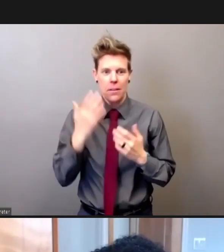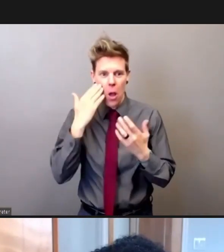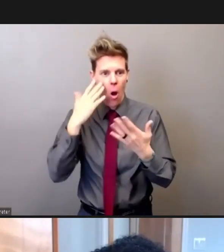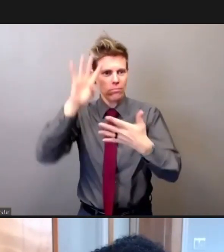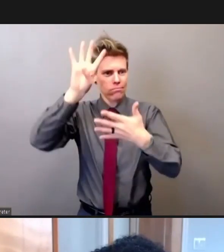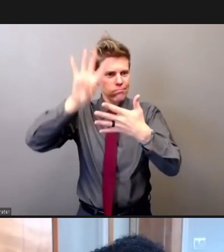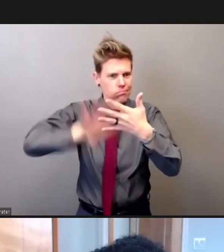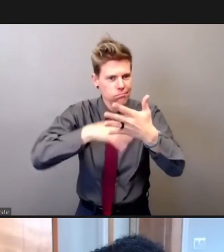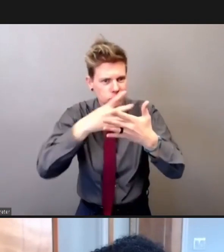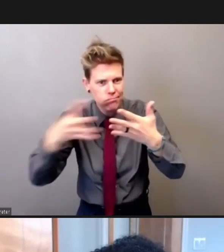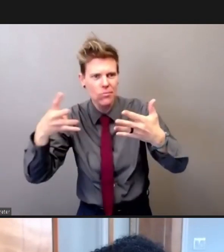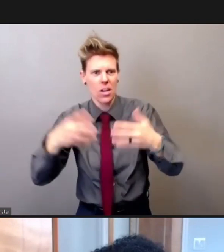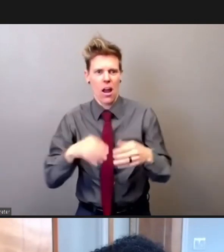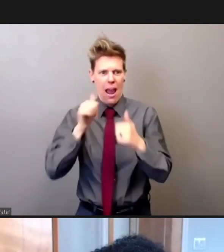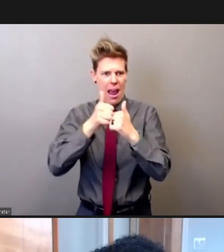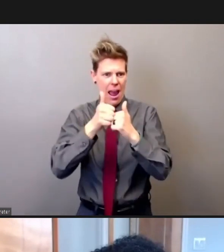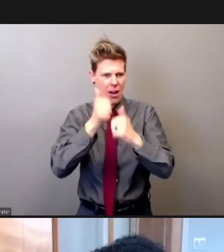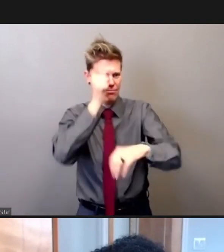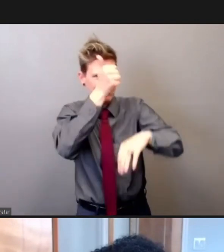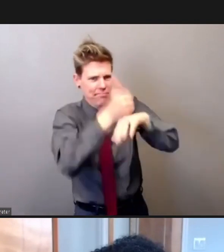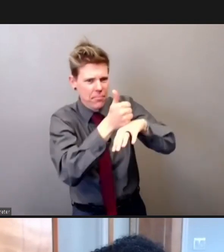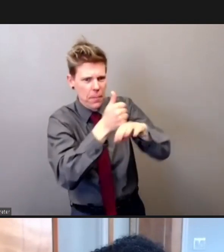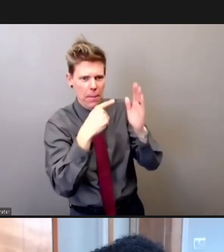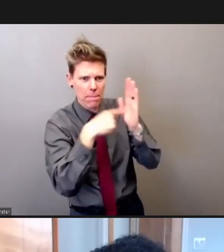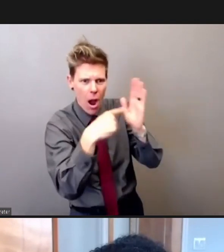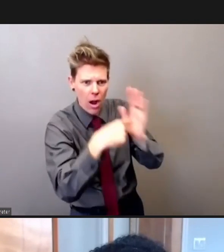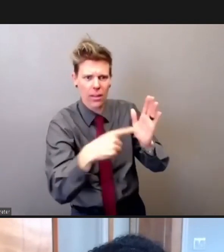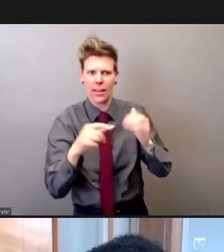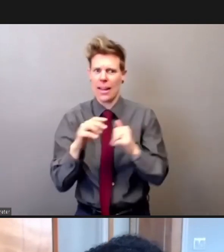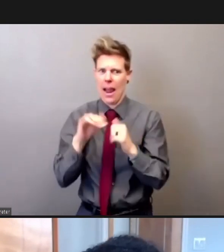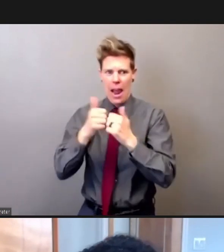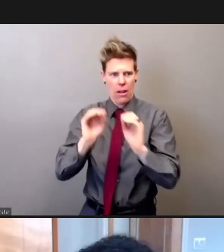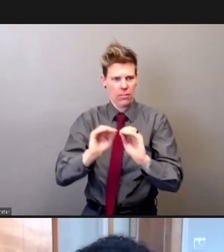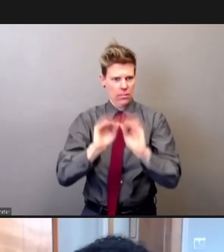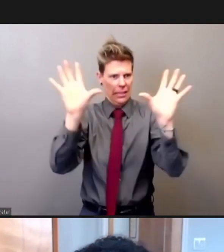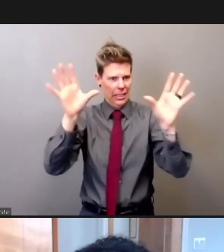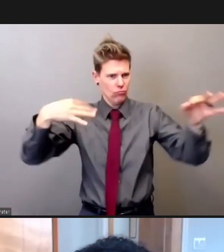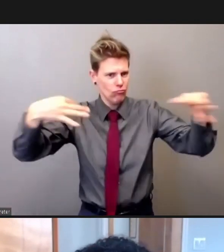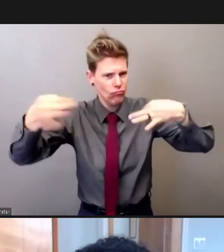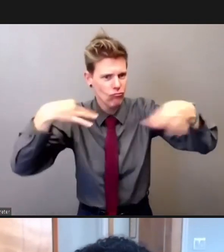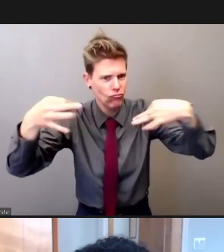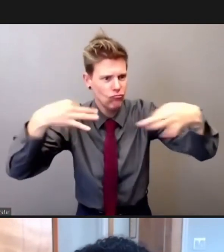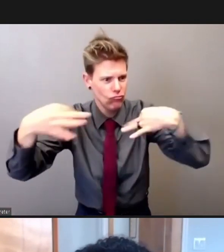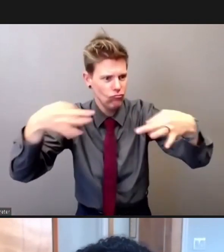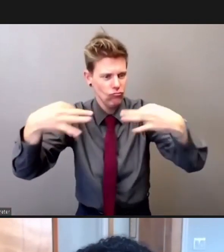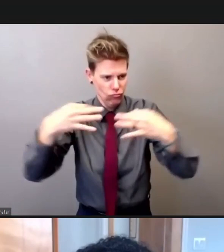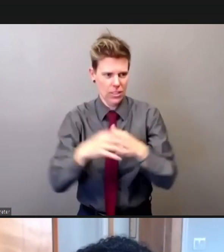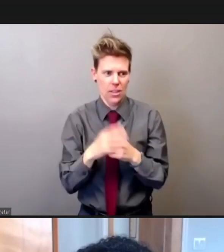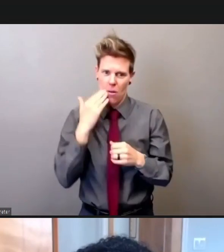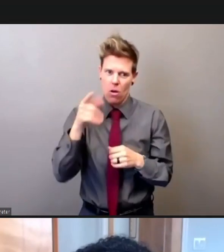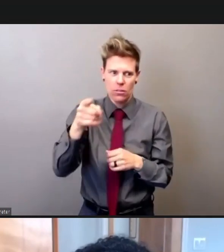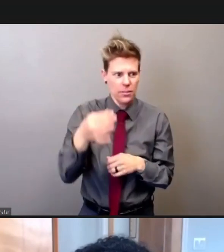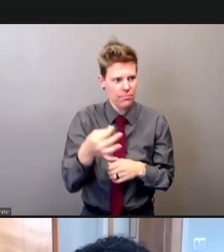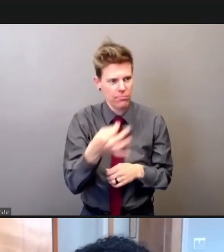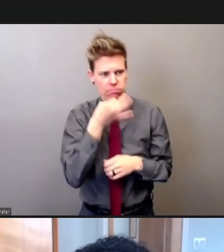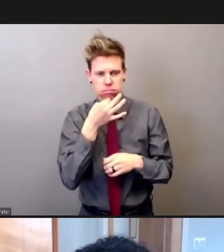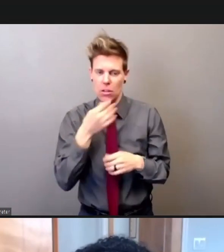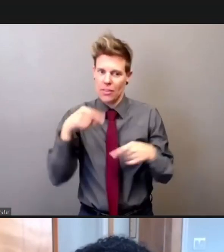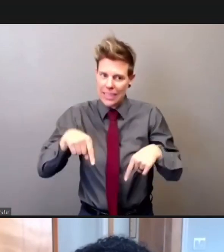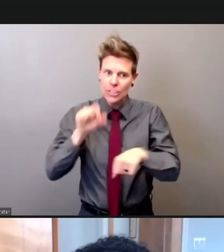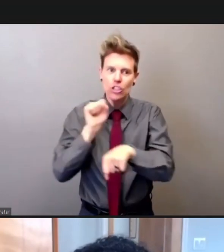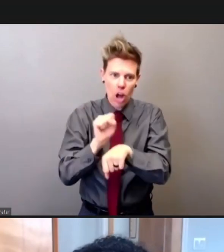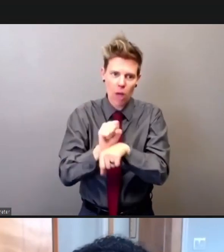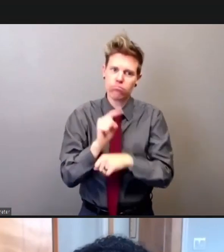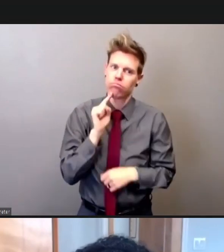Sunday. And that's what New Mexicans should expect from us, that we take these jobs seriously, and we'll do whatever it takes to